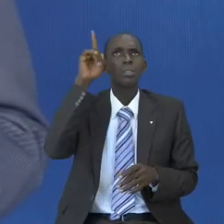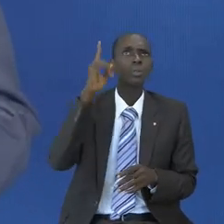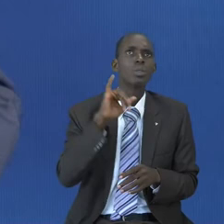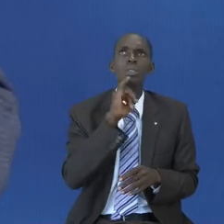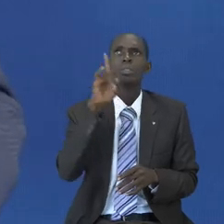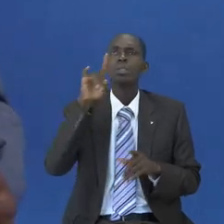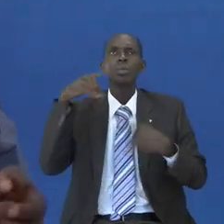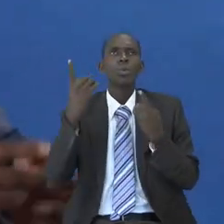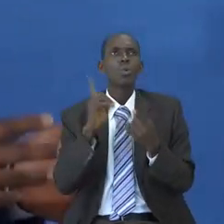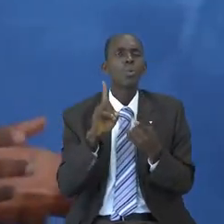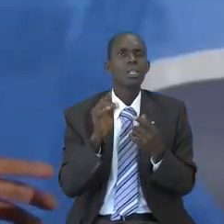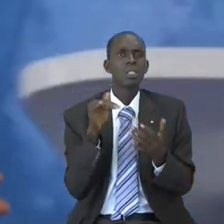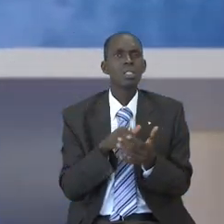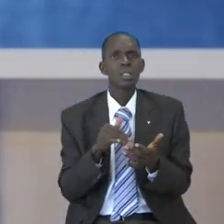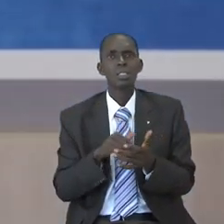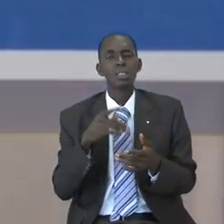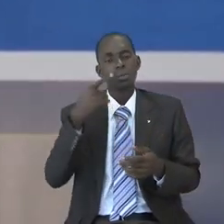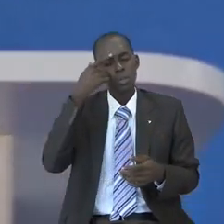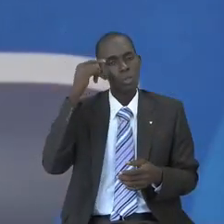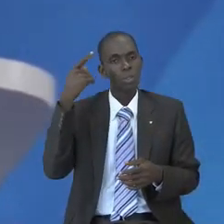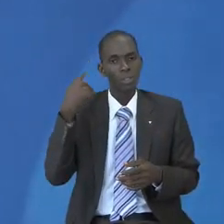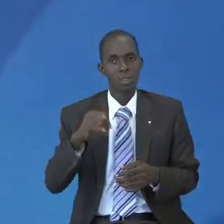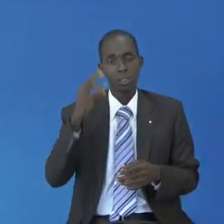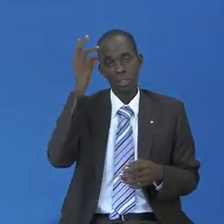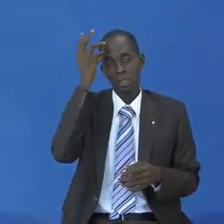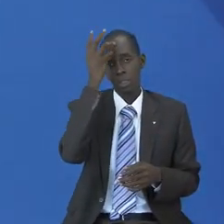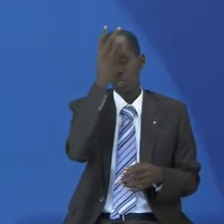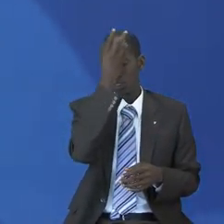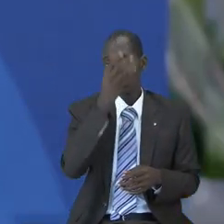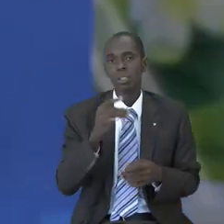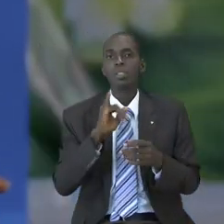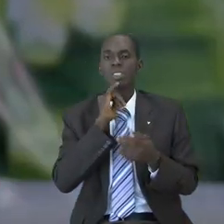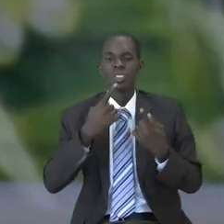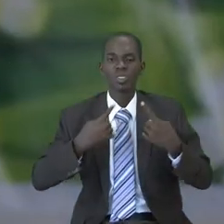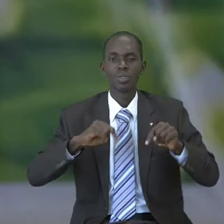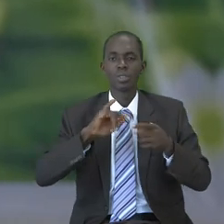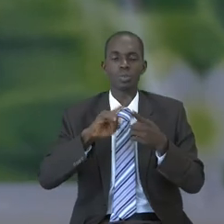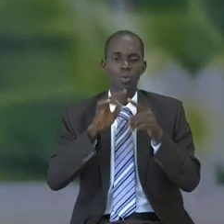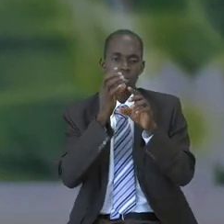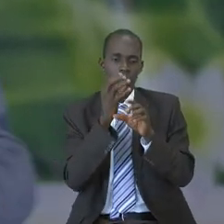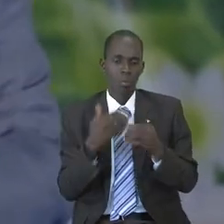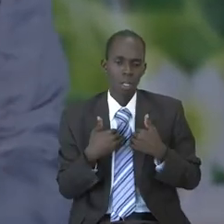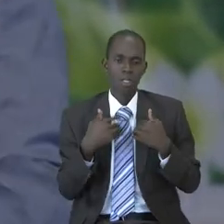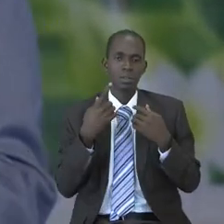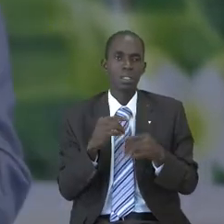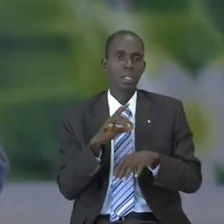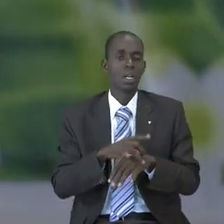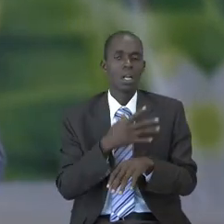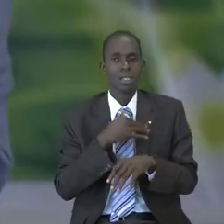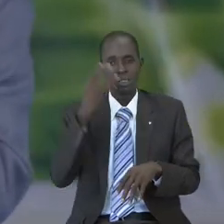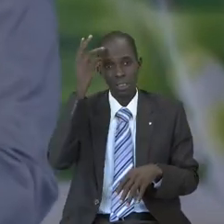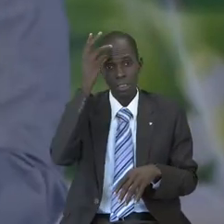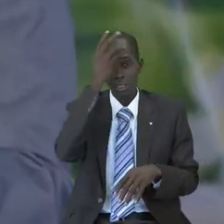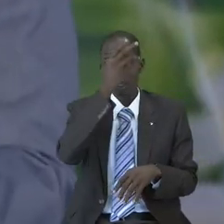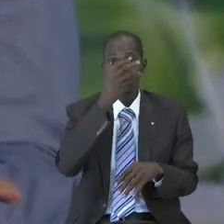going to do now? The Antichrist is trying to possess the earth, and the Antichrist is trying